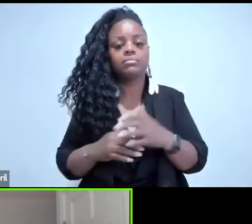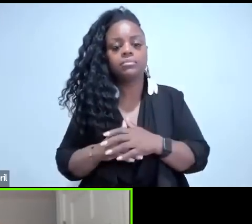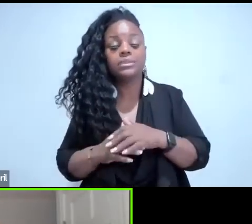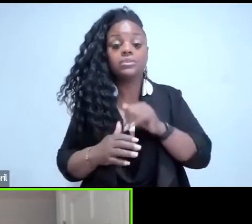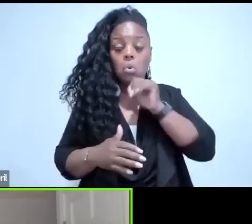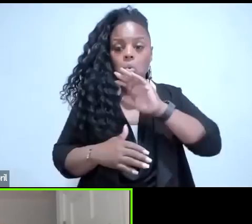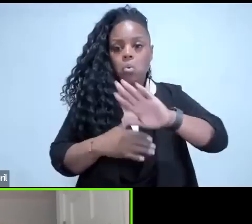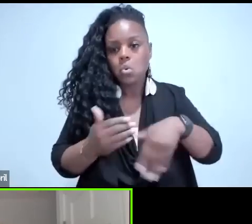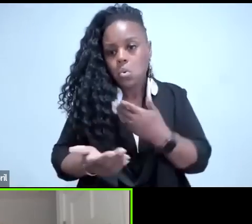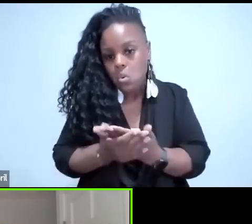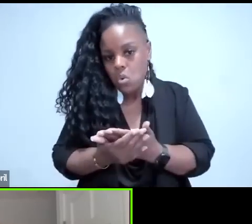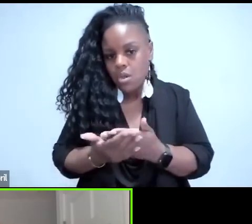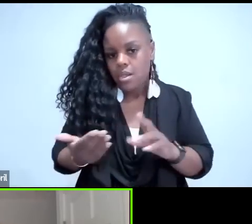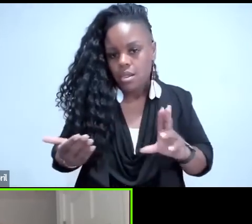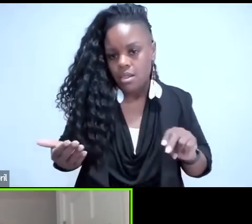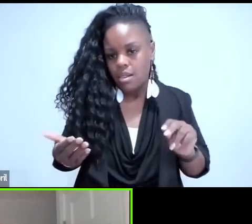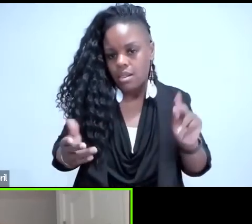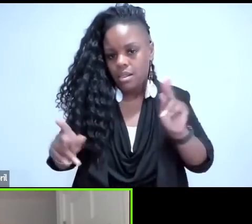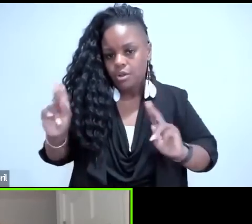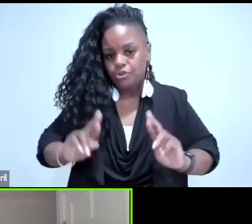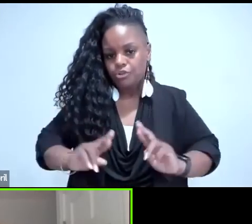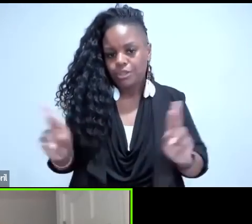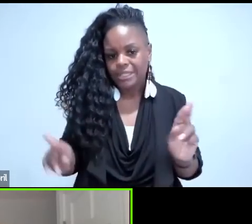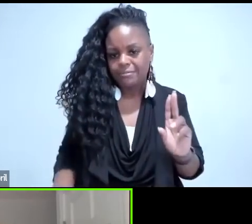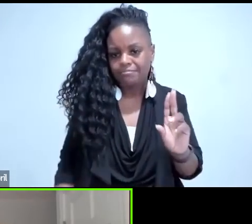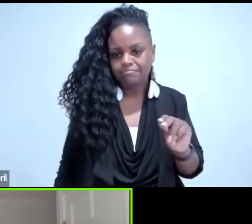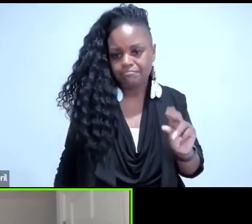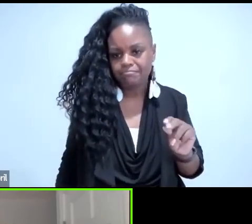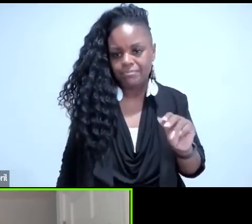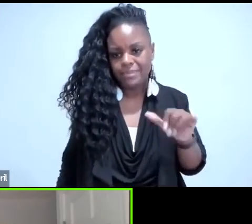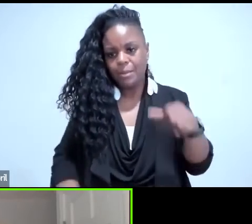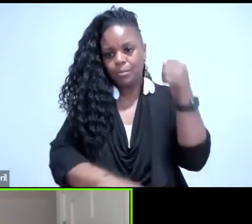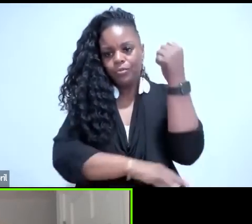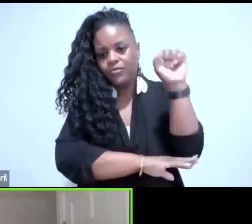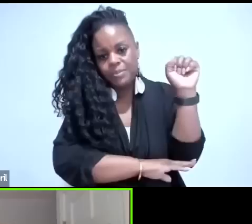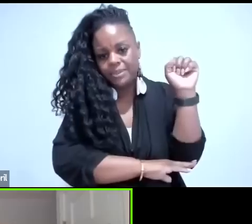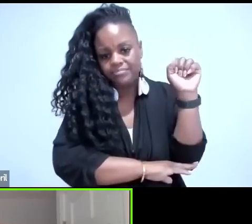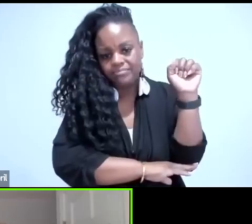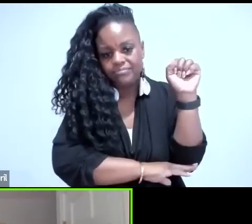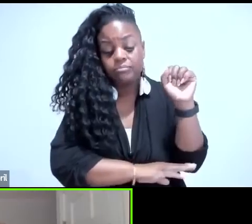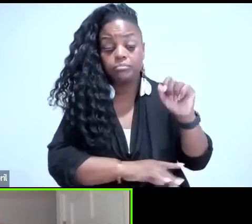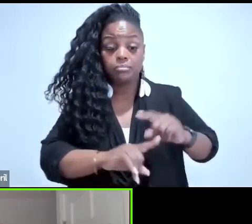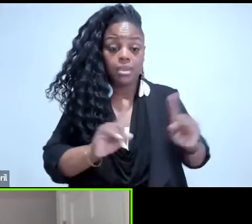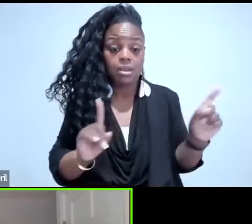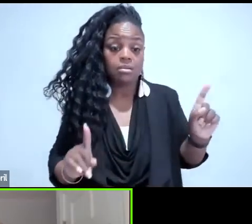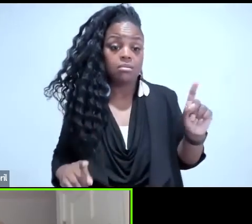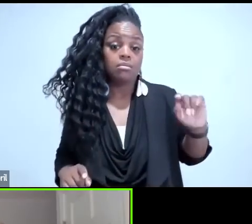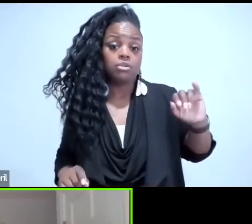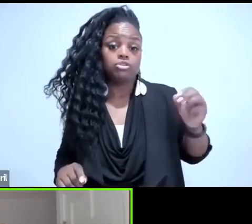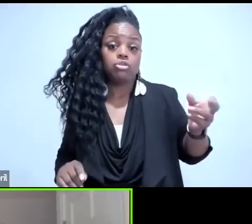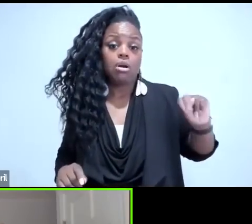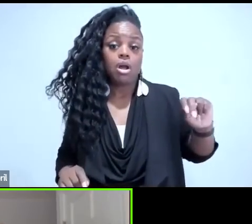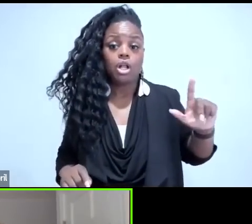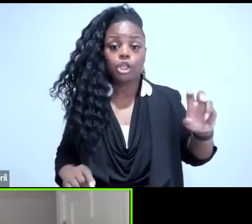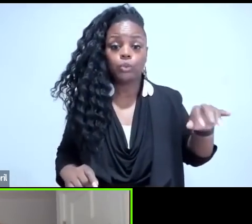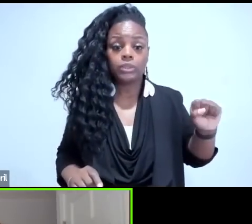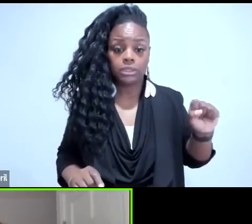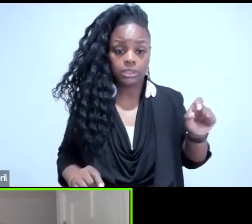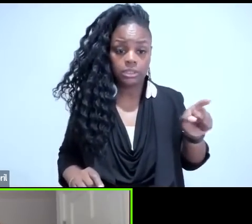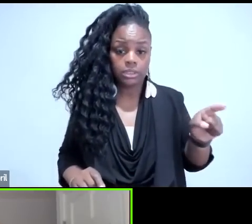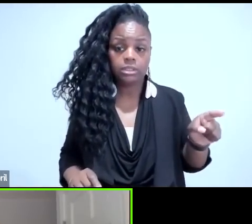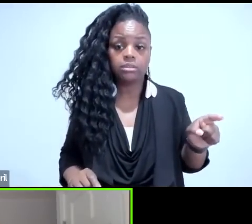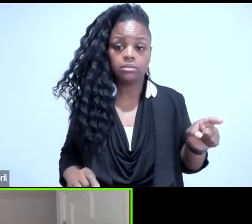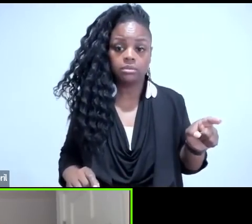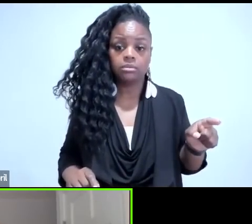forward. But John L. Lewis, Sidney Hillman, as you point out, were among those who were. And basically what they did was